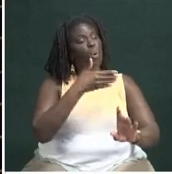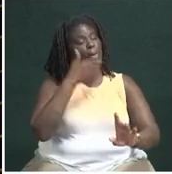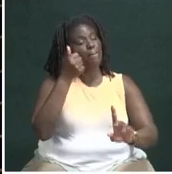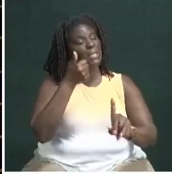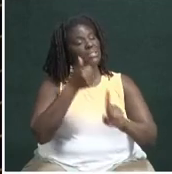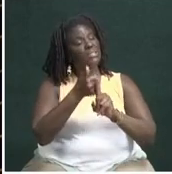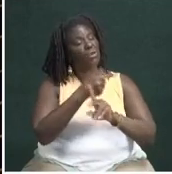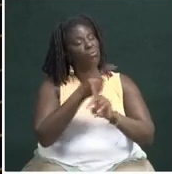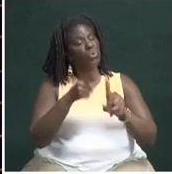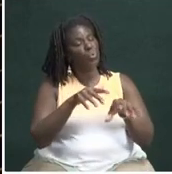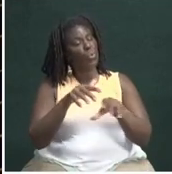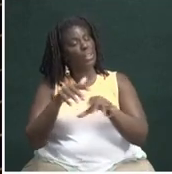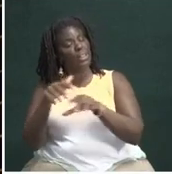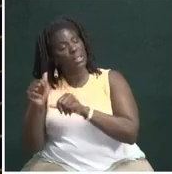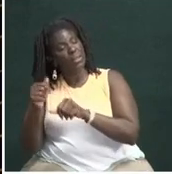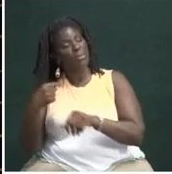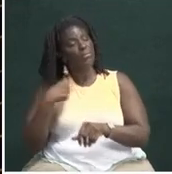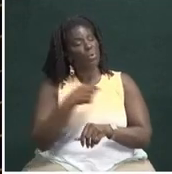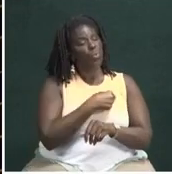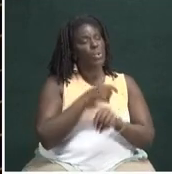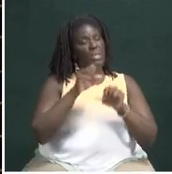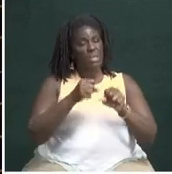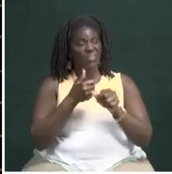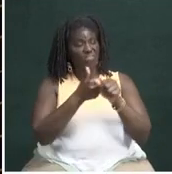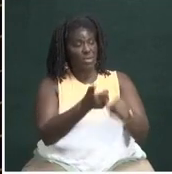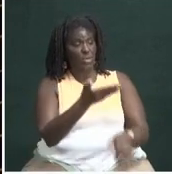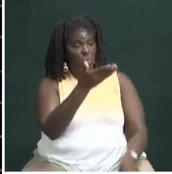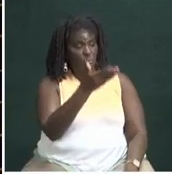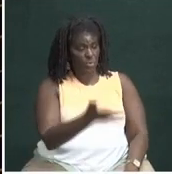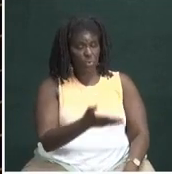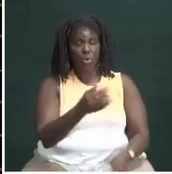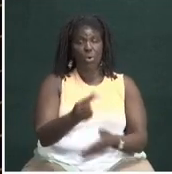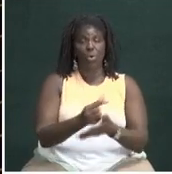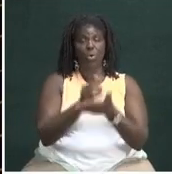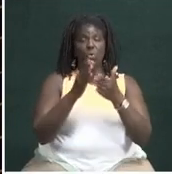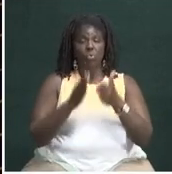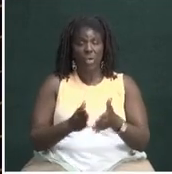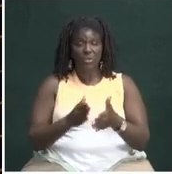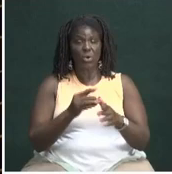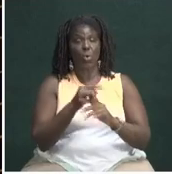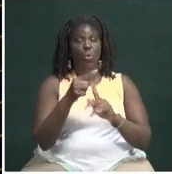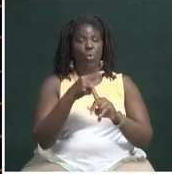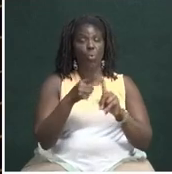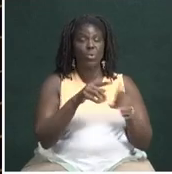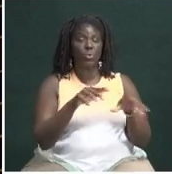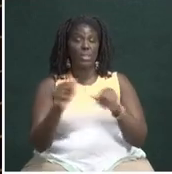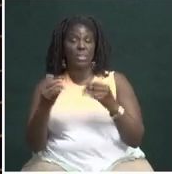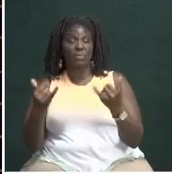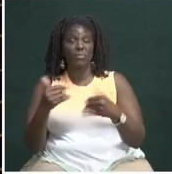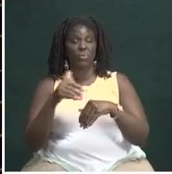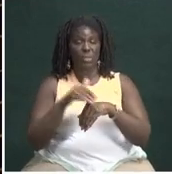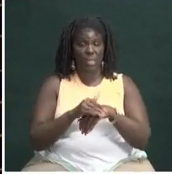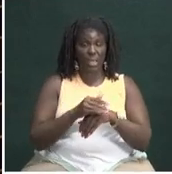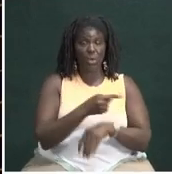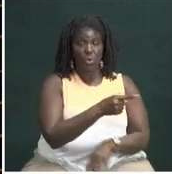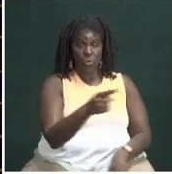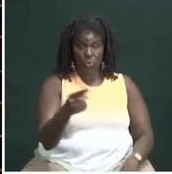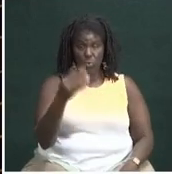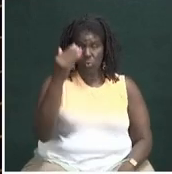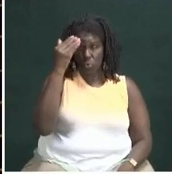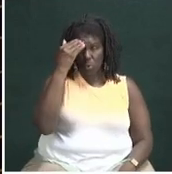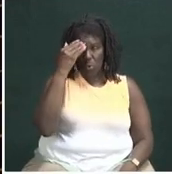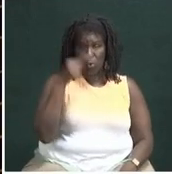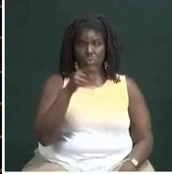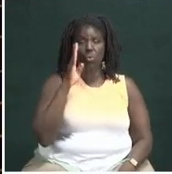leave here so that we can follow you. Graduates, as you leave here tonight, know that you